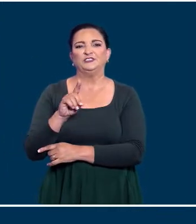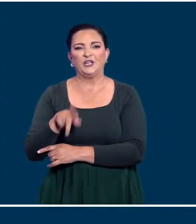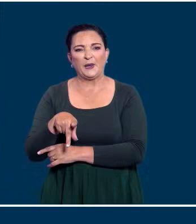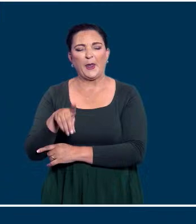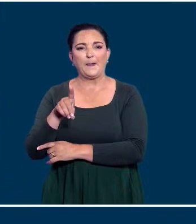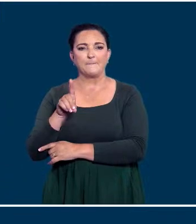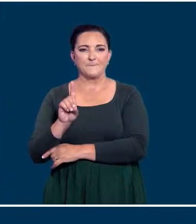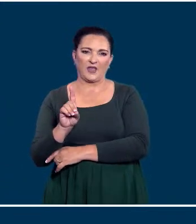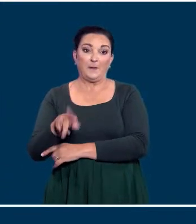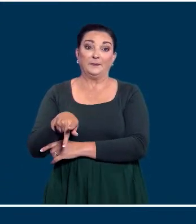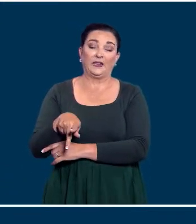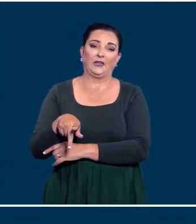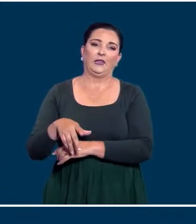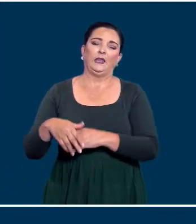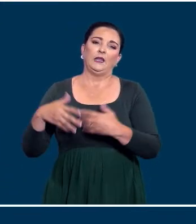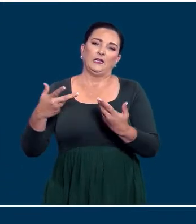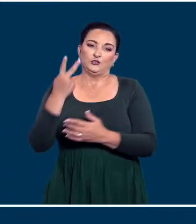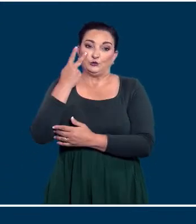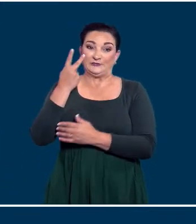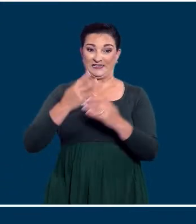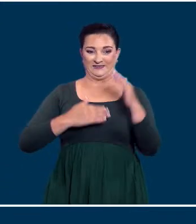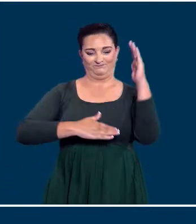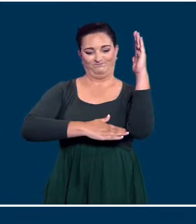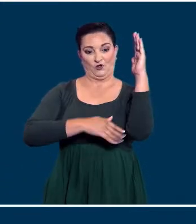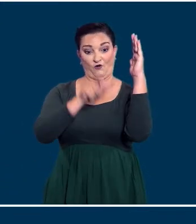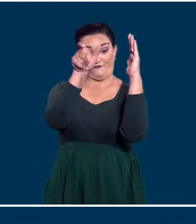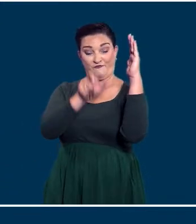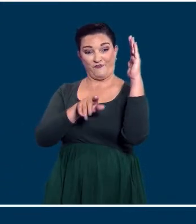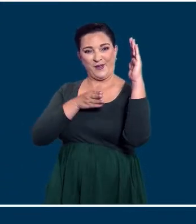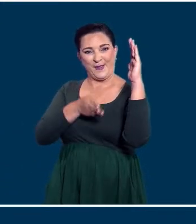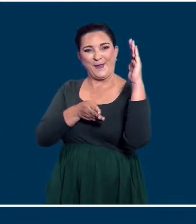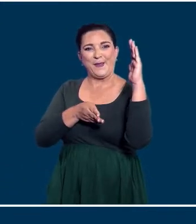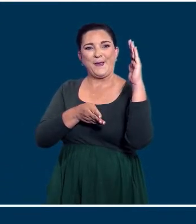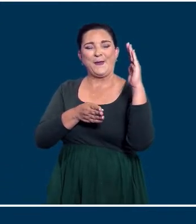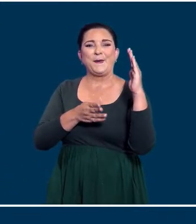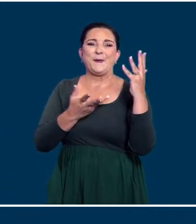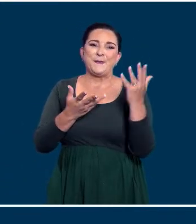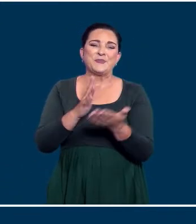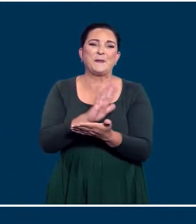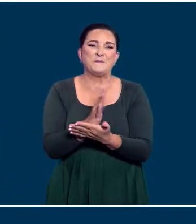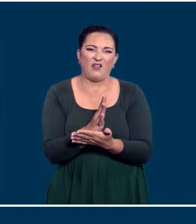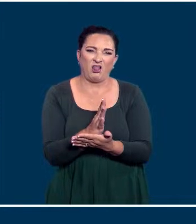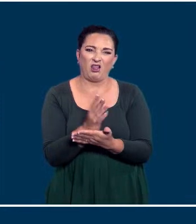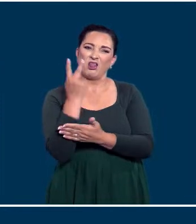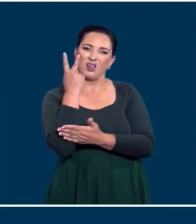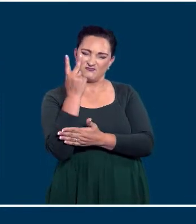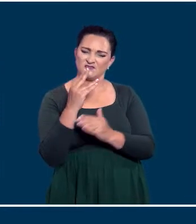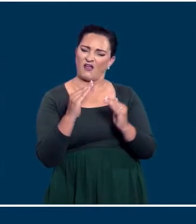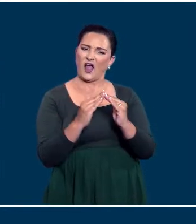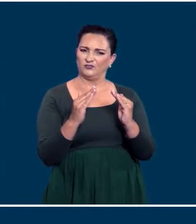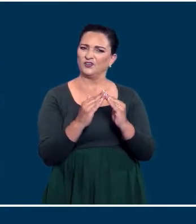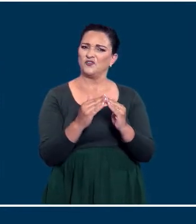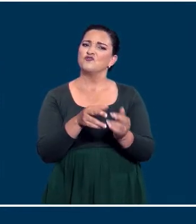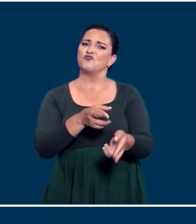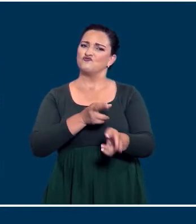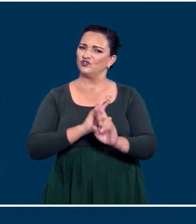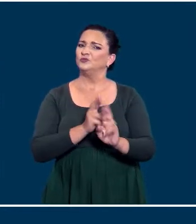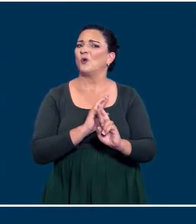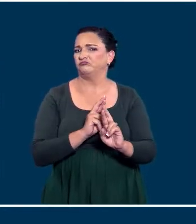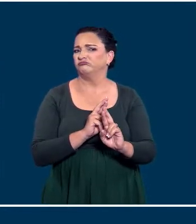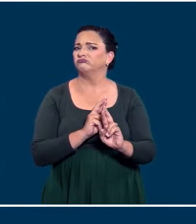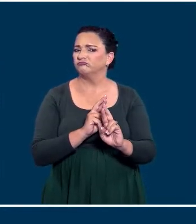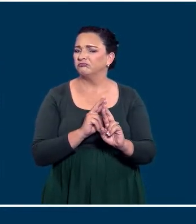And then in the middle graph, you can see that households have responded to these improvements in real disposable